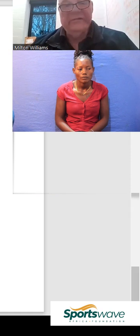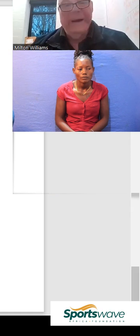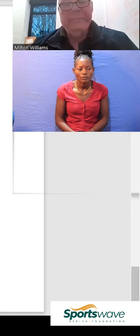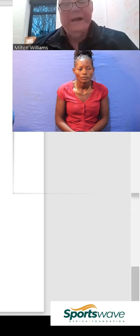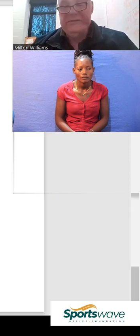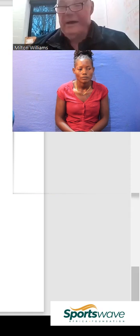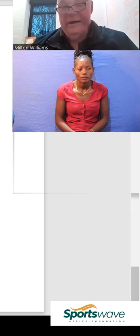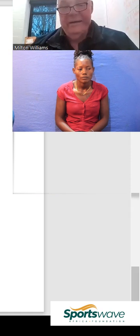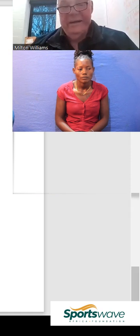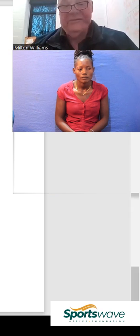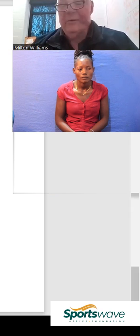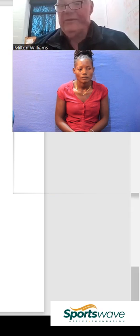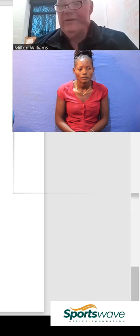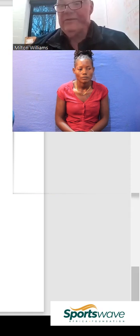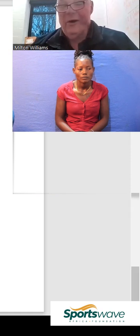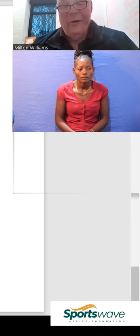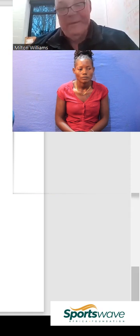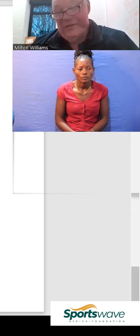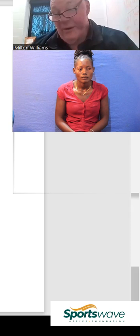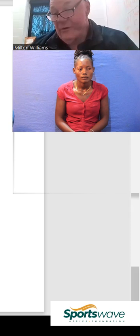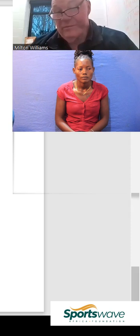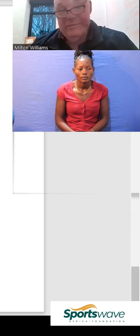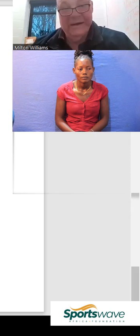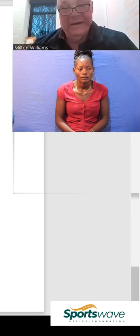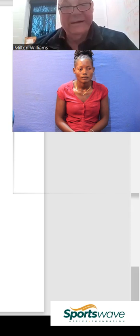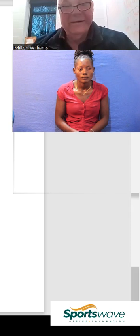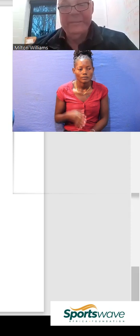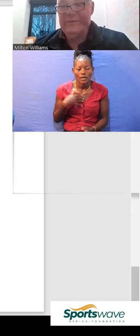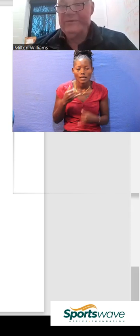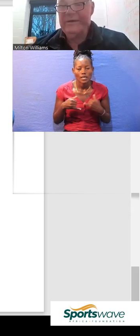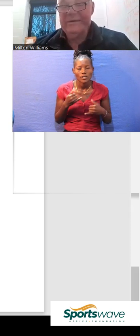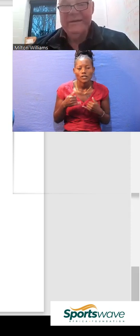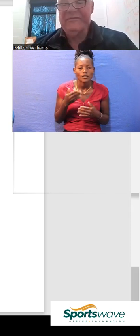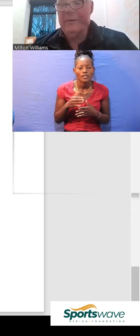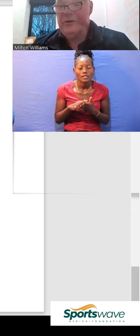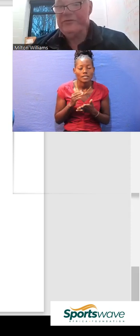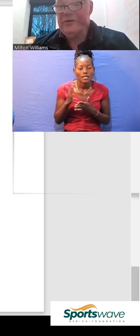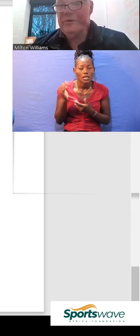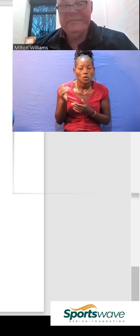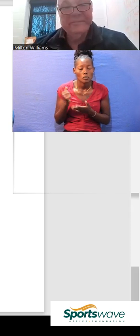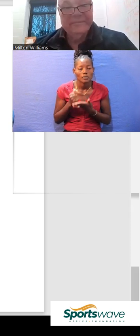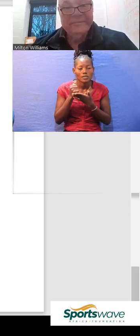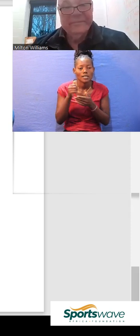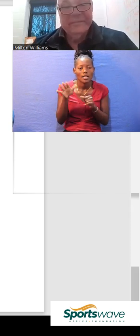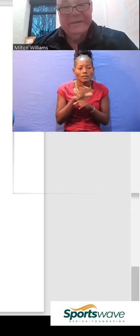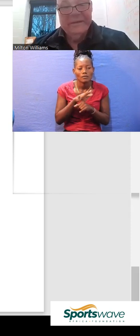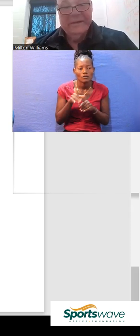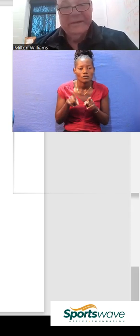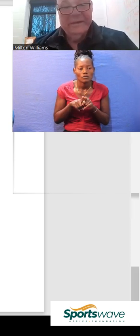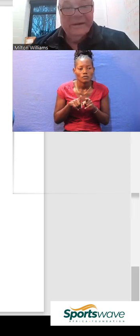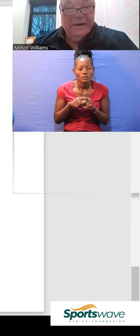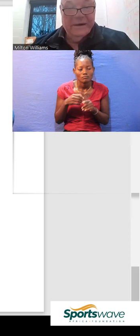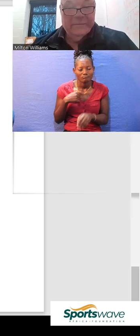Coaches, it was my pleasure. I enjoyed this. I hope it was helpful. I hope it was of some use to you.